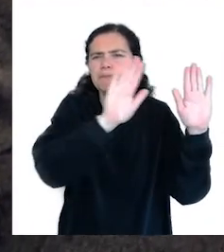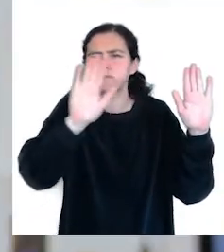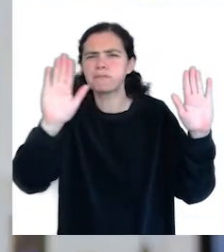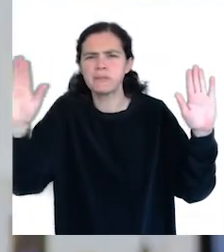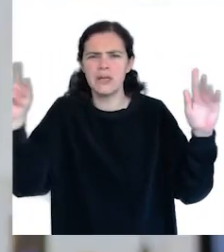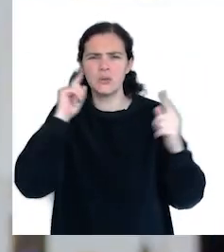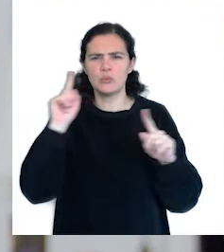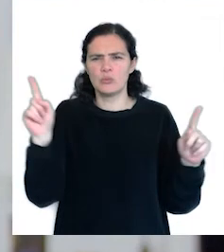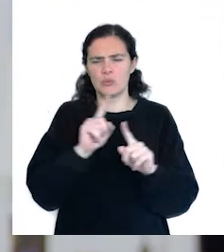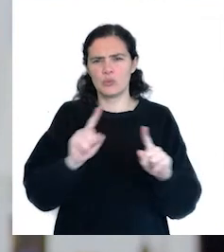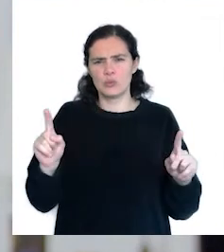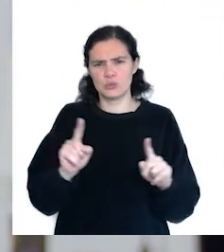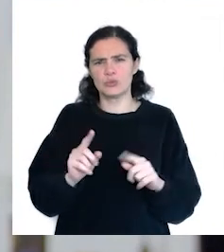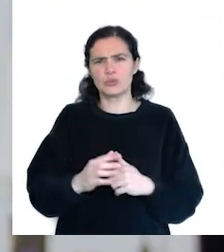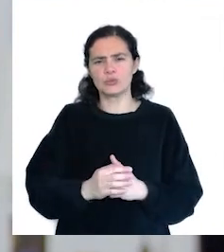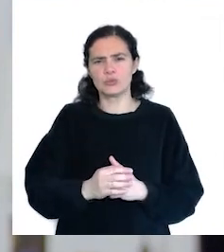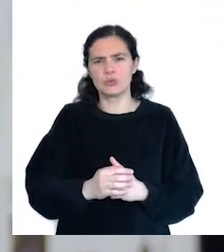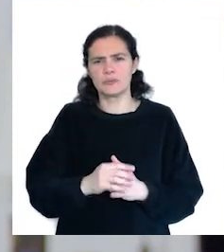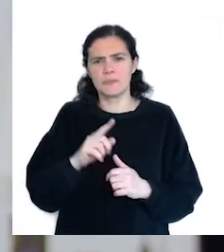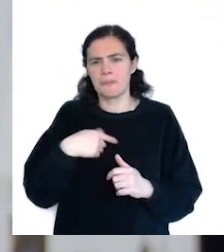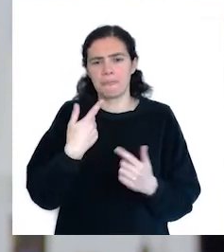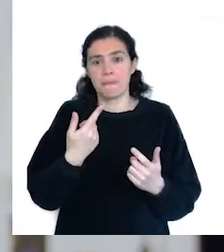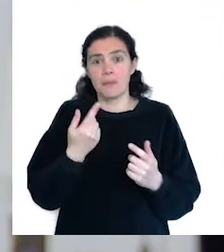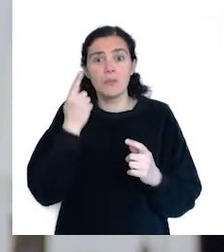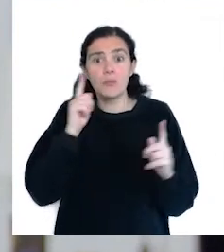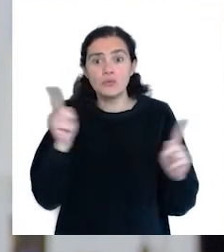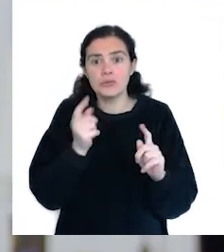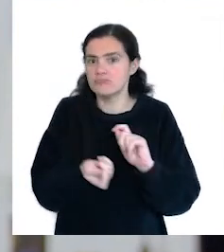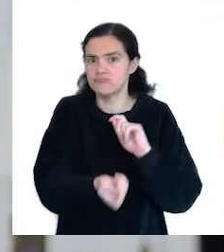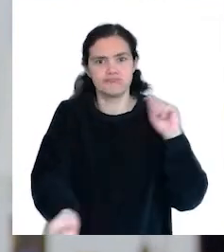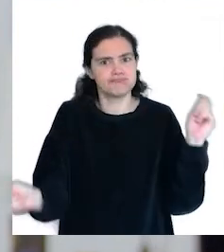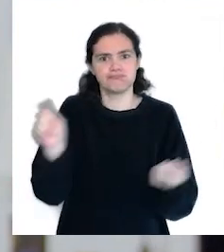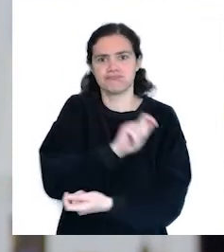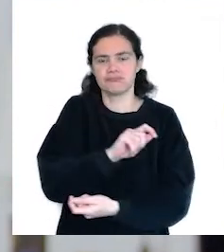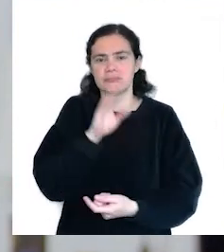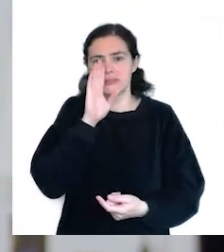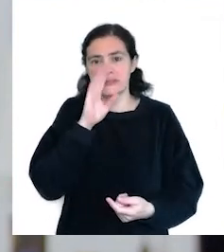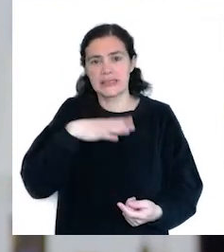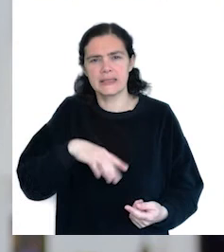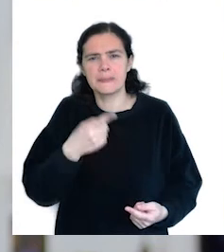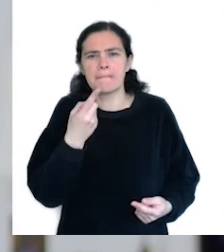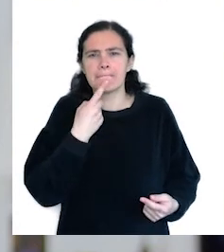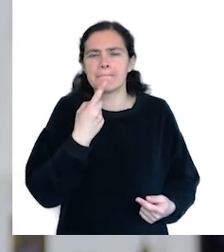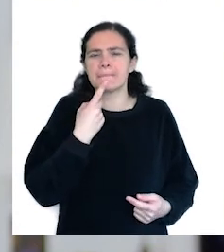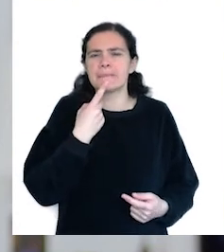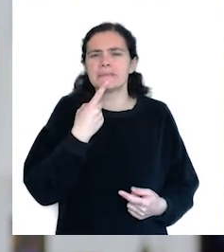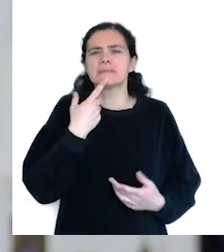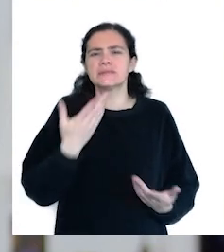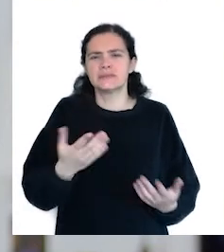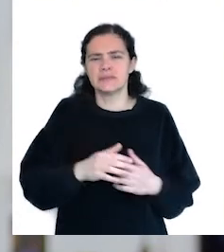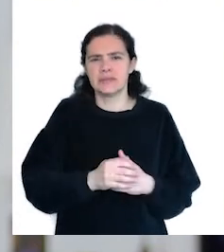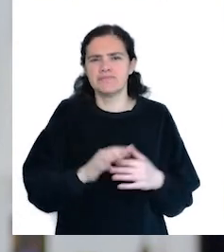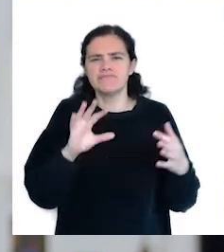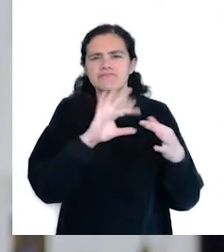entire line of musicians that have revolutionized music. And I would say that if you